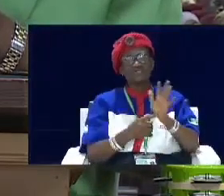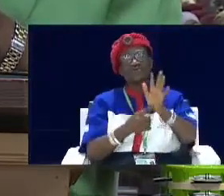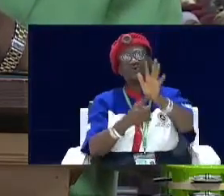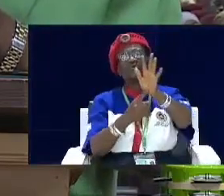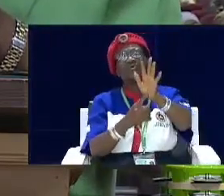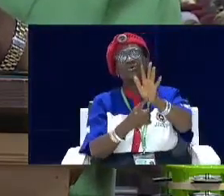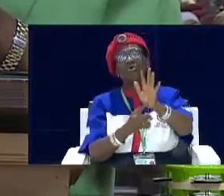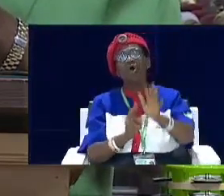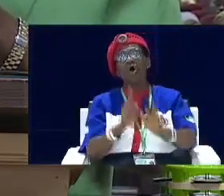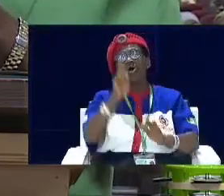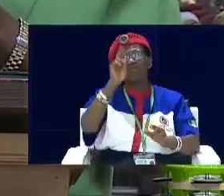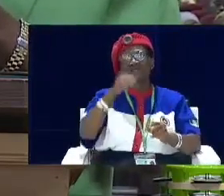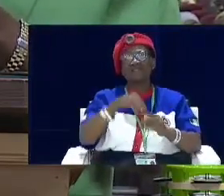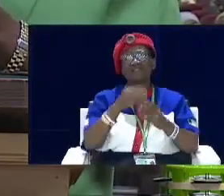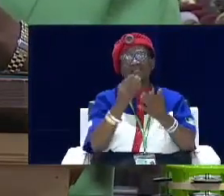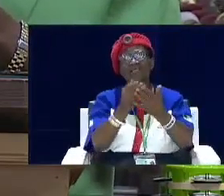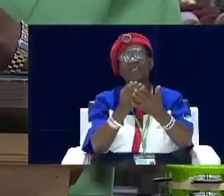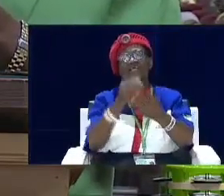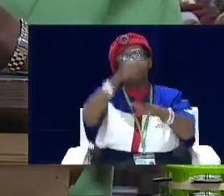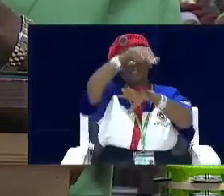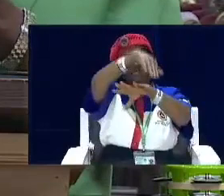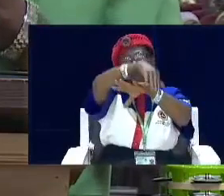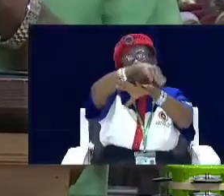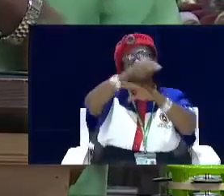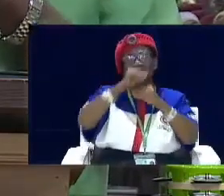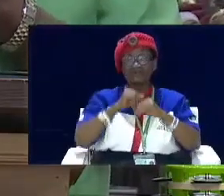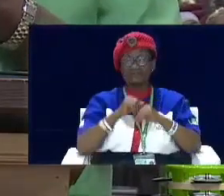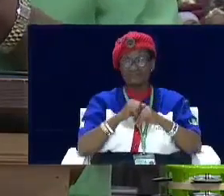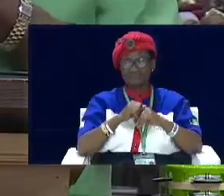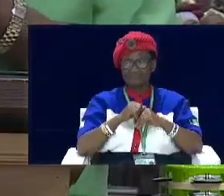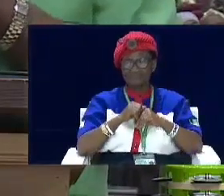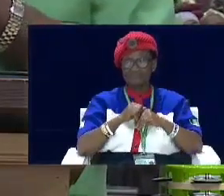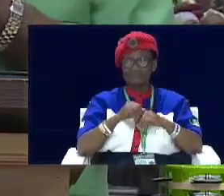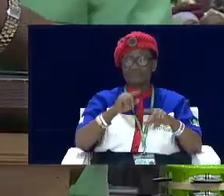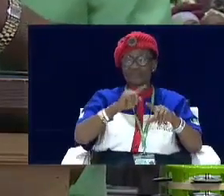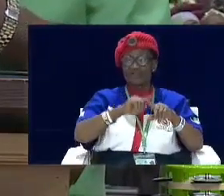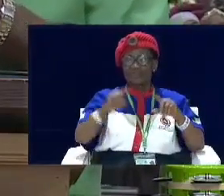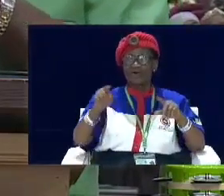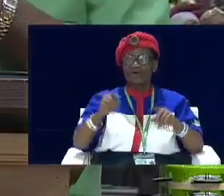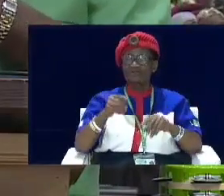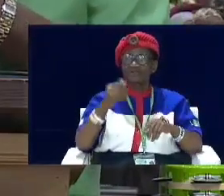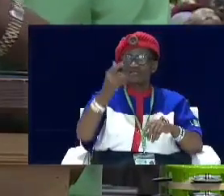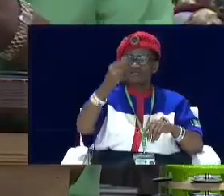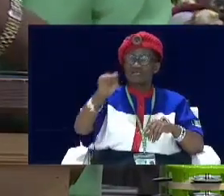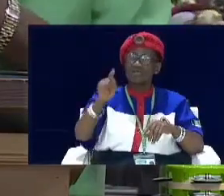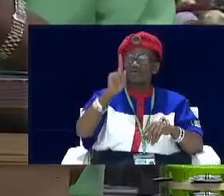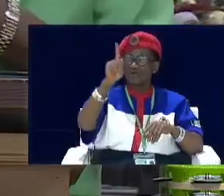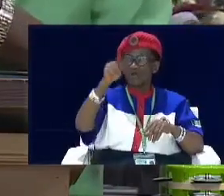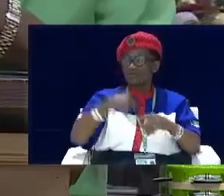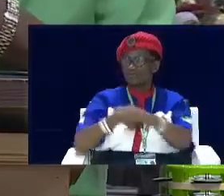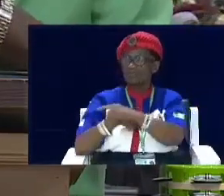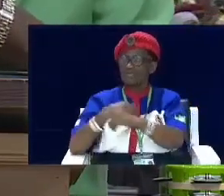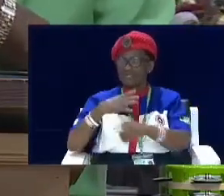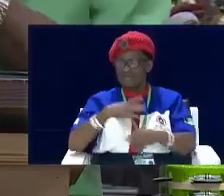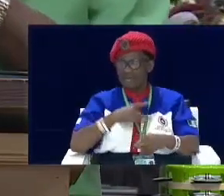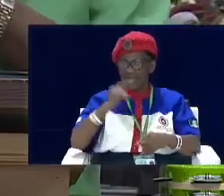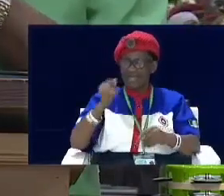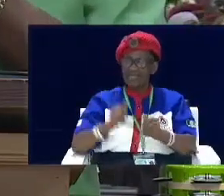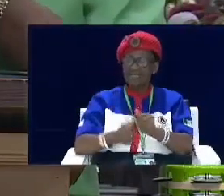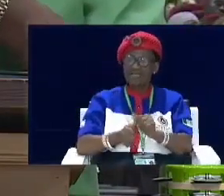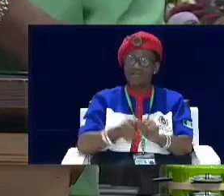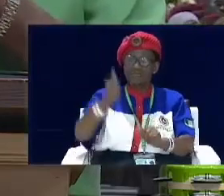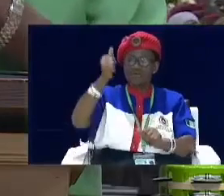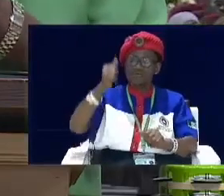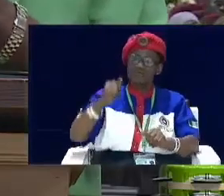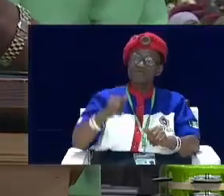ibi fún ọ, alẹ́ ni wà á tó dé. But the one I like most about that story of